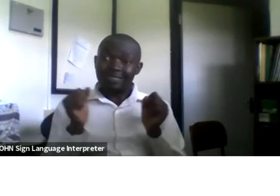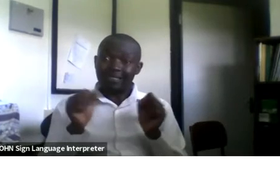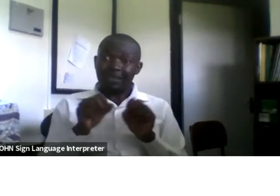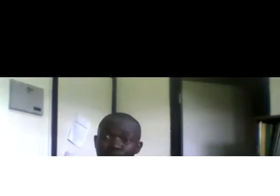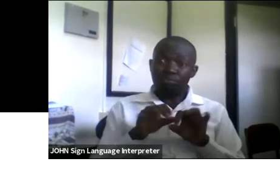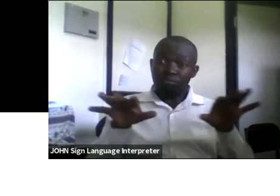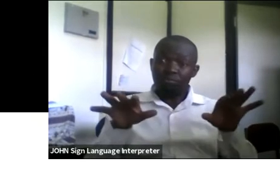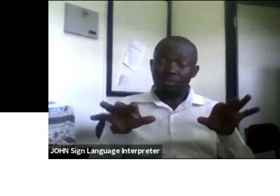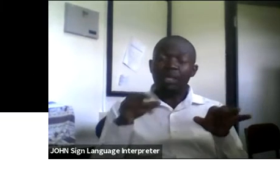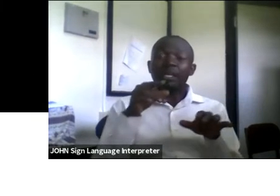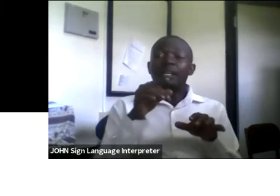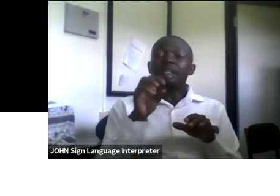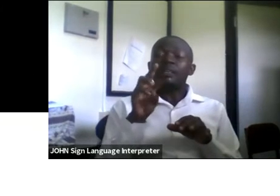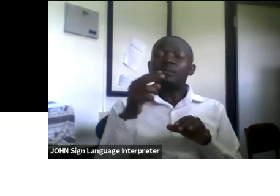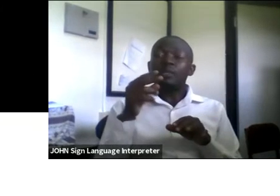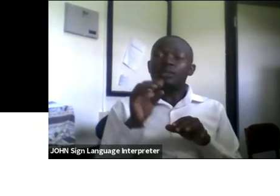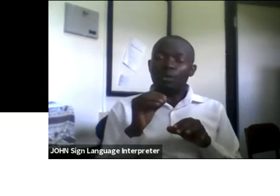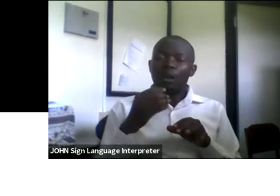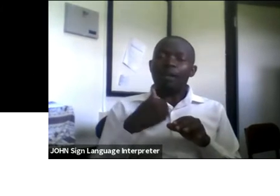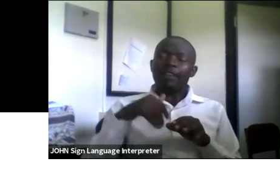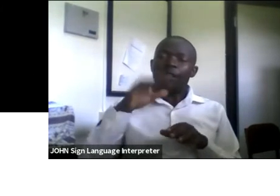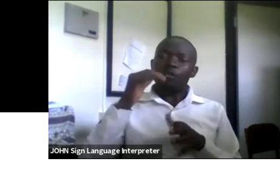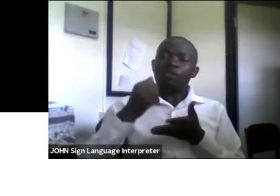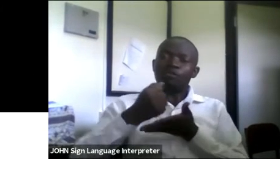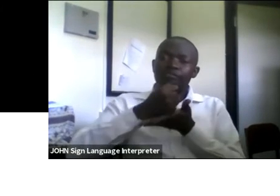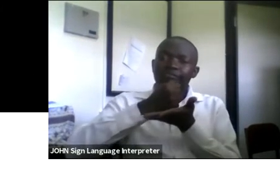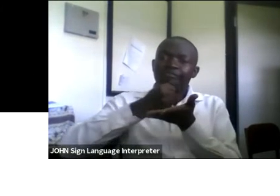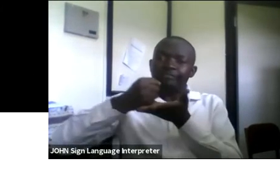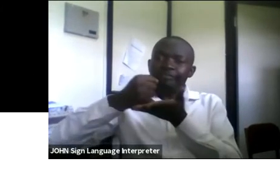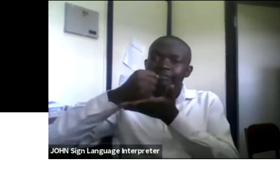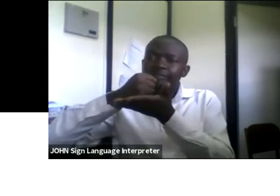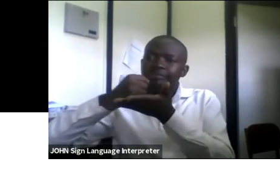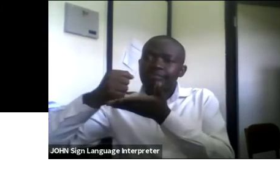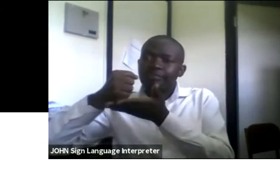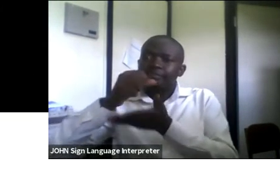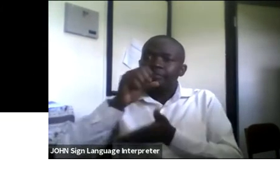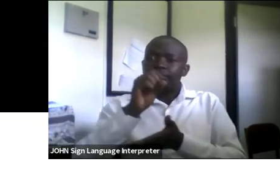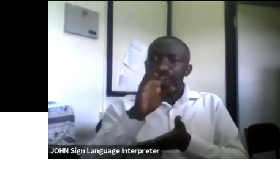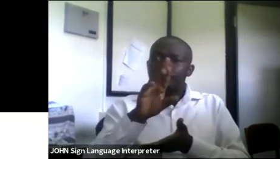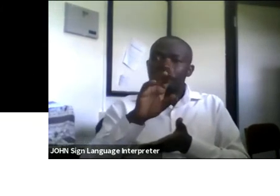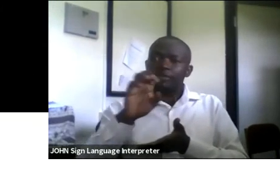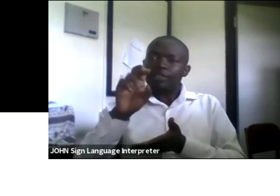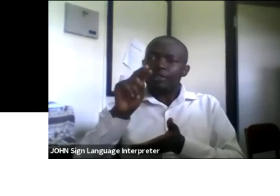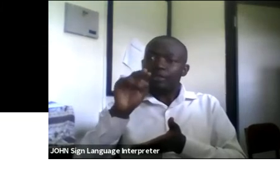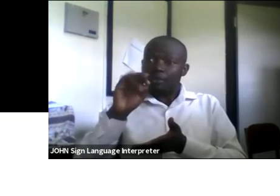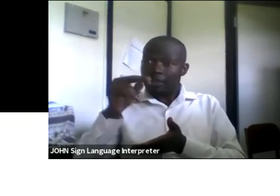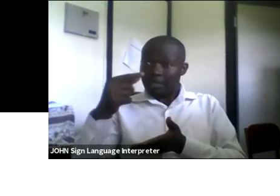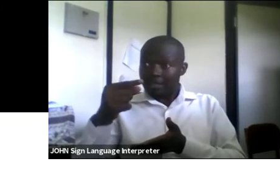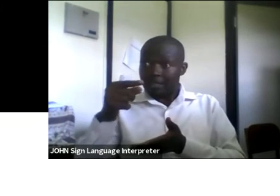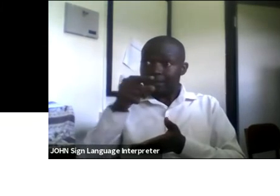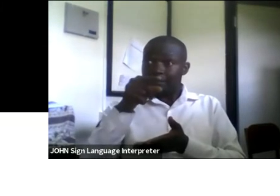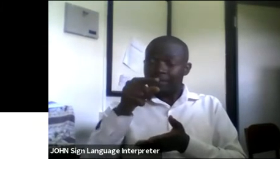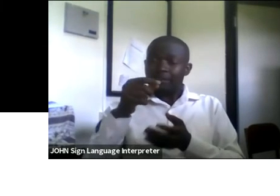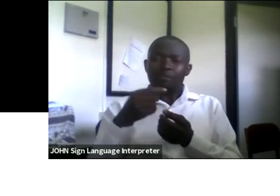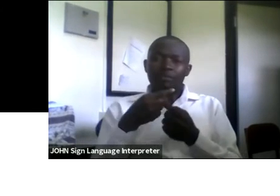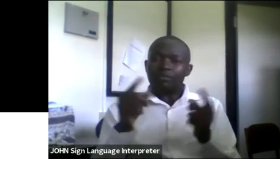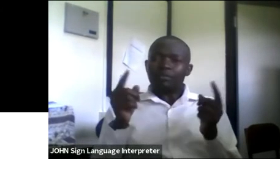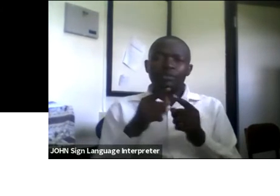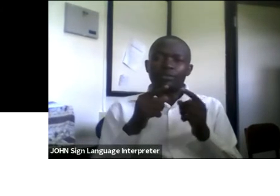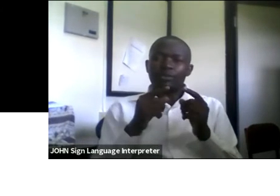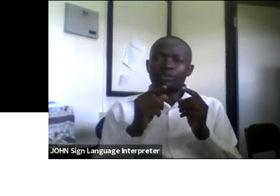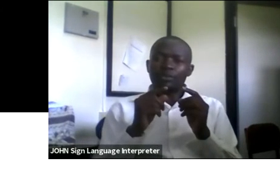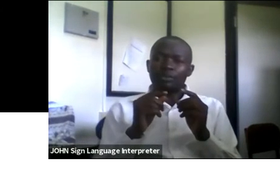a lot of screening and the basic requirements of people with non-communicable diseases can be handed over